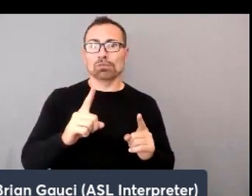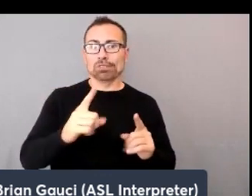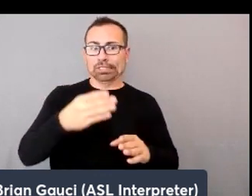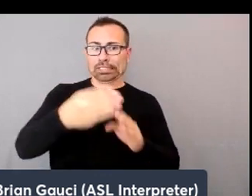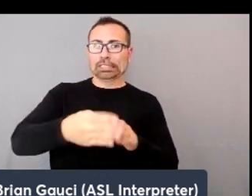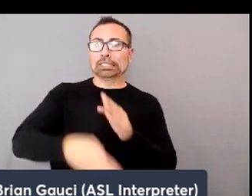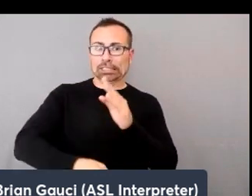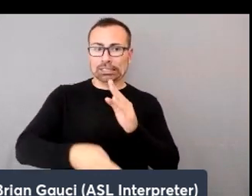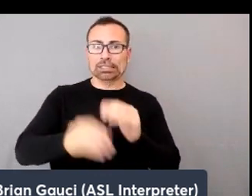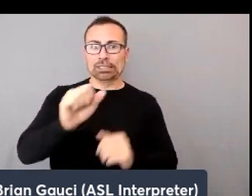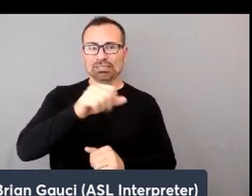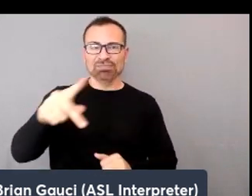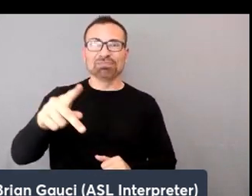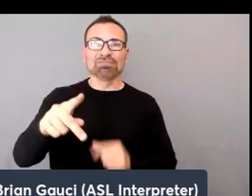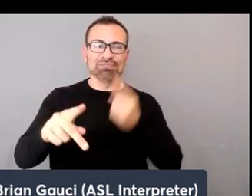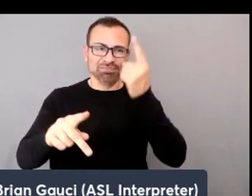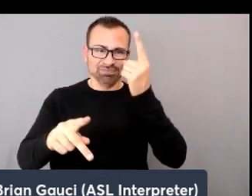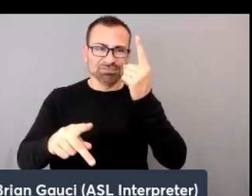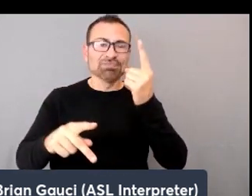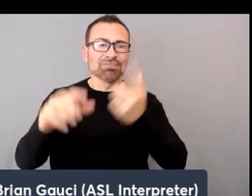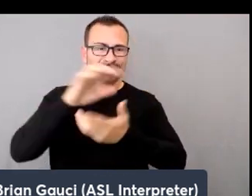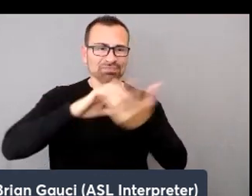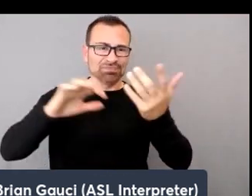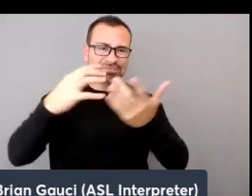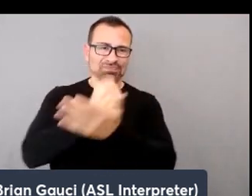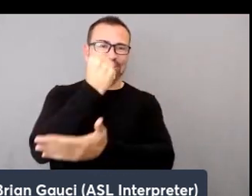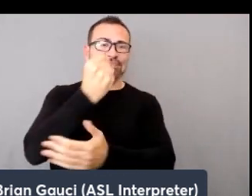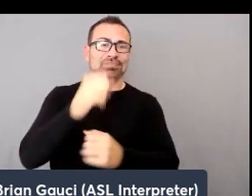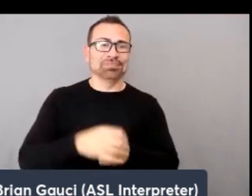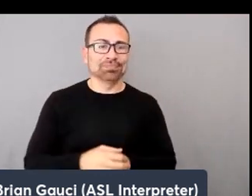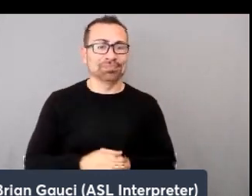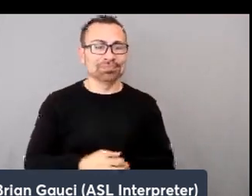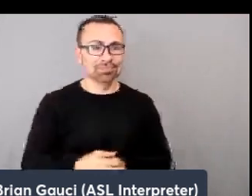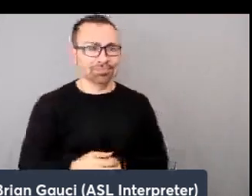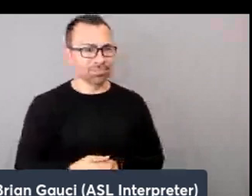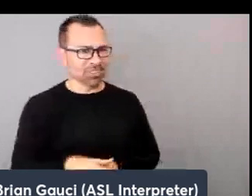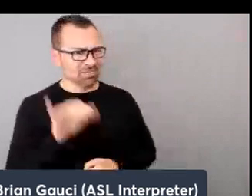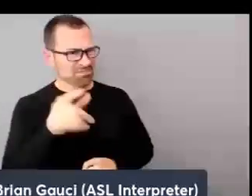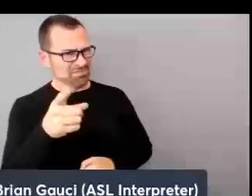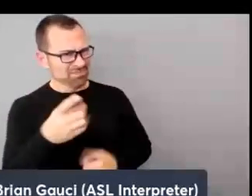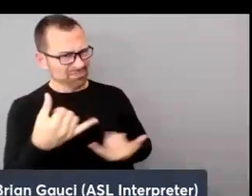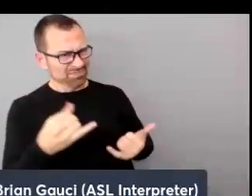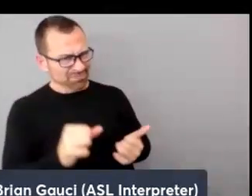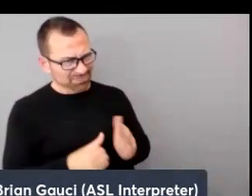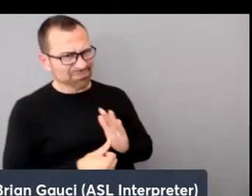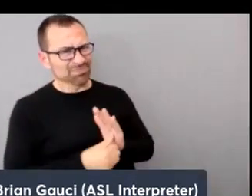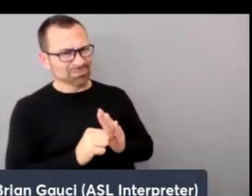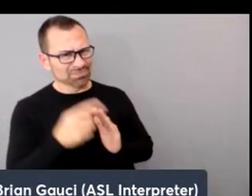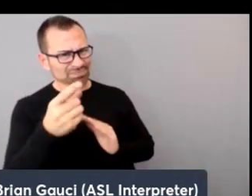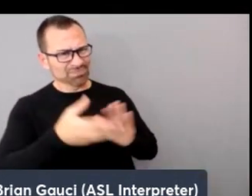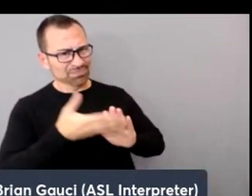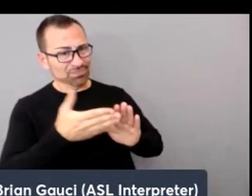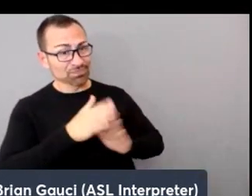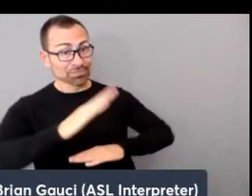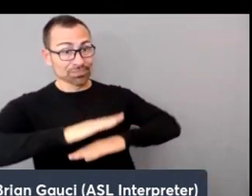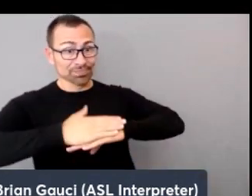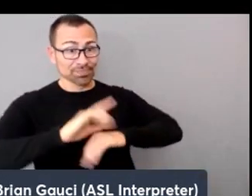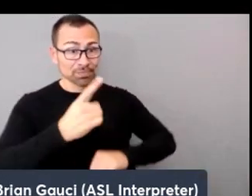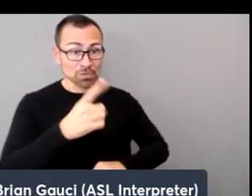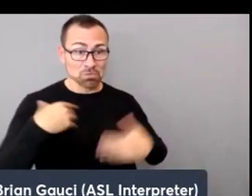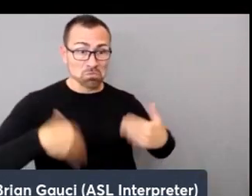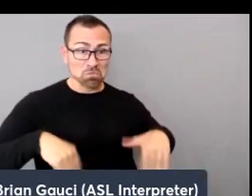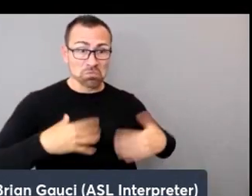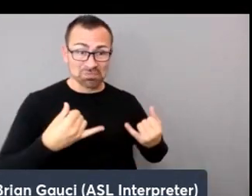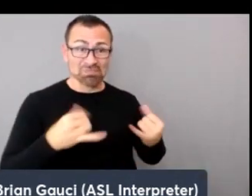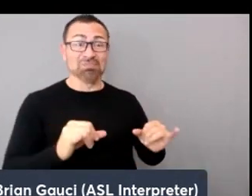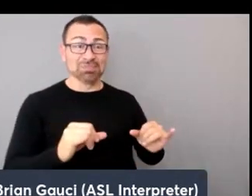you would utilize the cloud. I mean, that's still impressive though, just running on your own laptop. That's still like, you